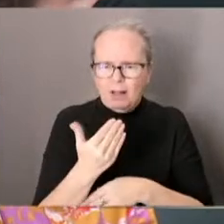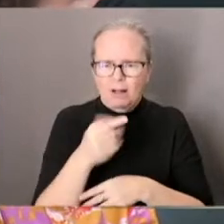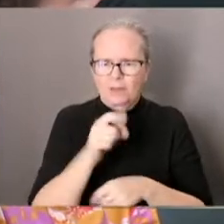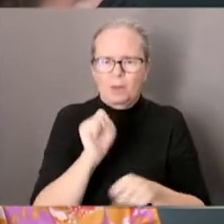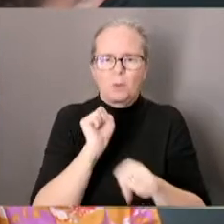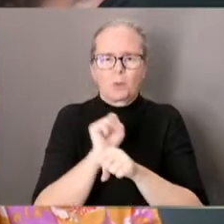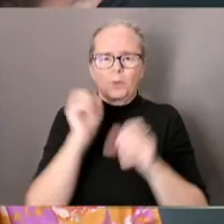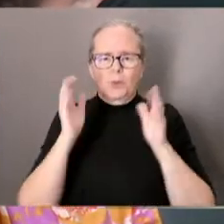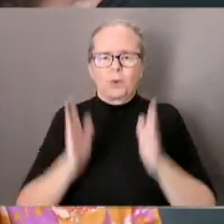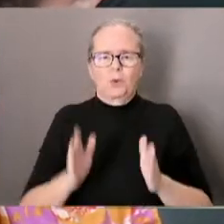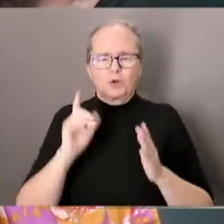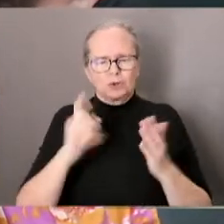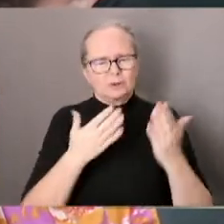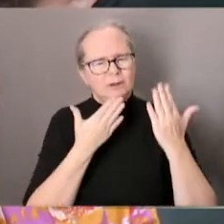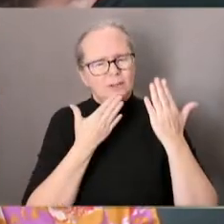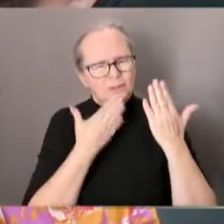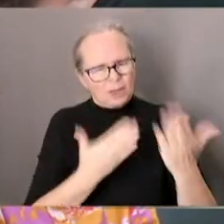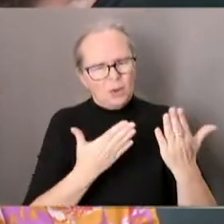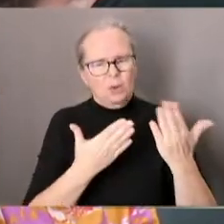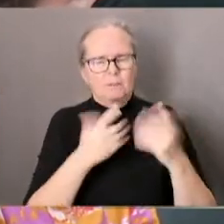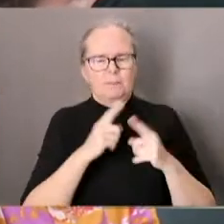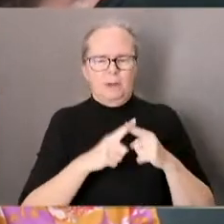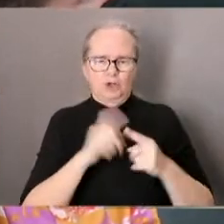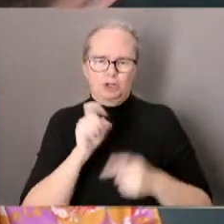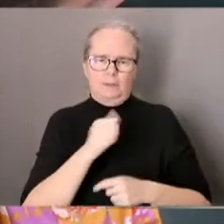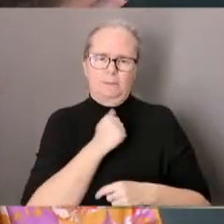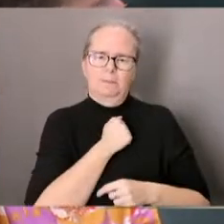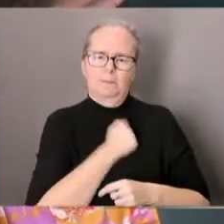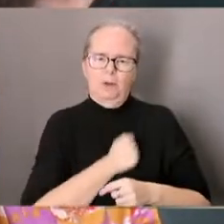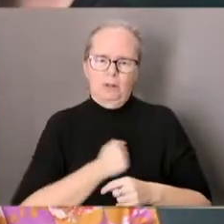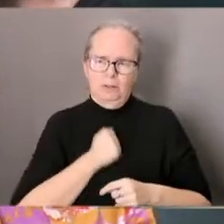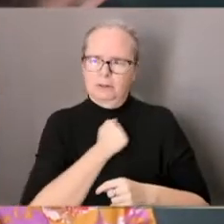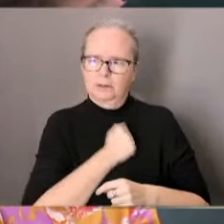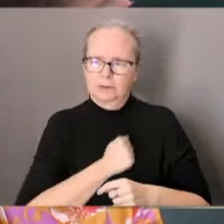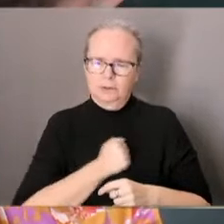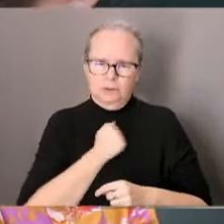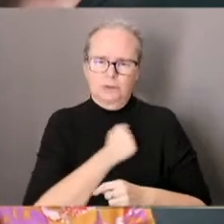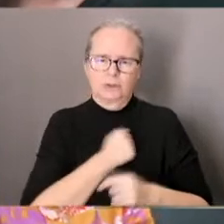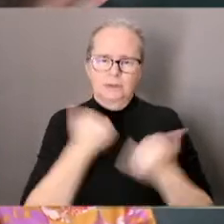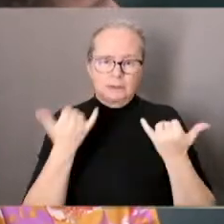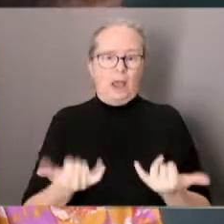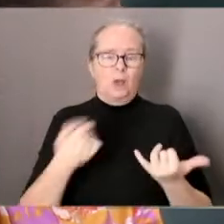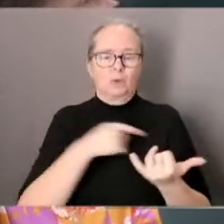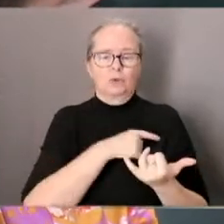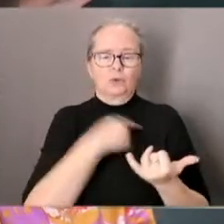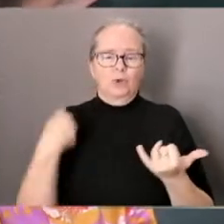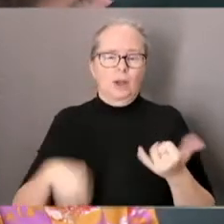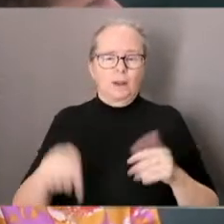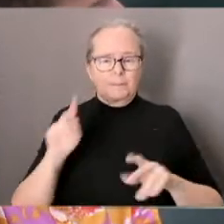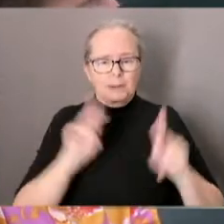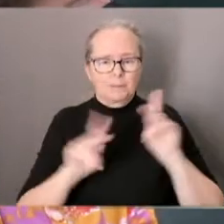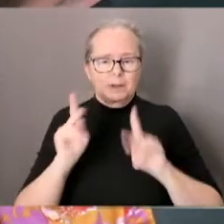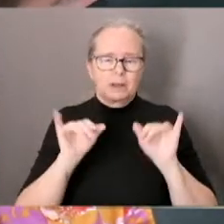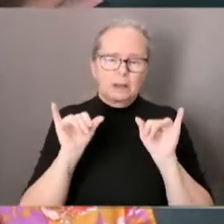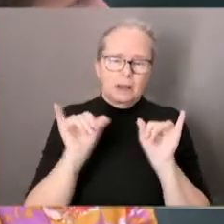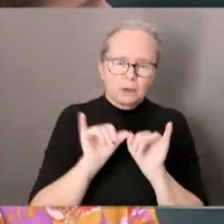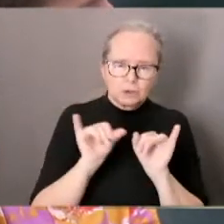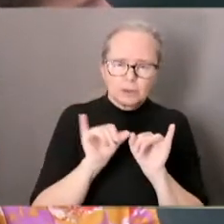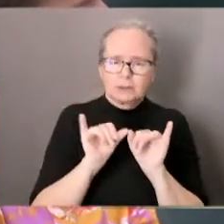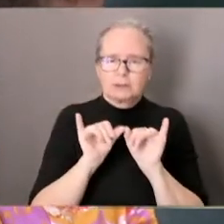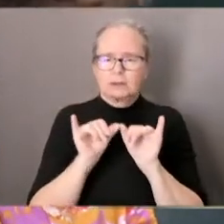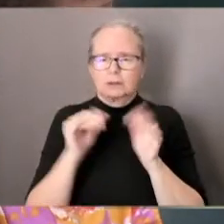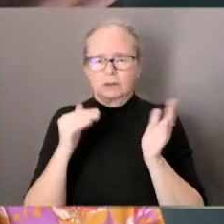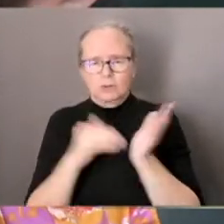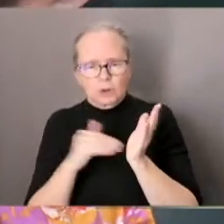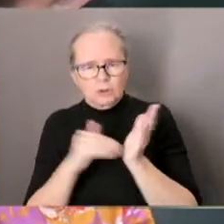today Chinese albertans are many things including Engineers Physicians entrepreneurs Frontline healthcare workers Services service industry workers